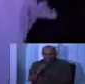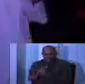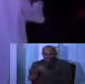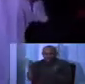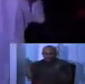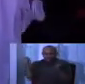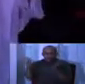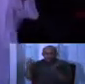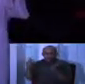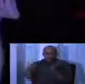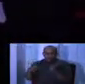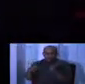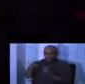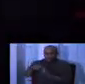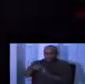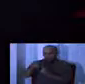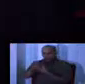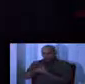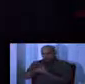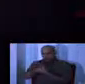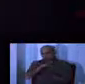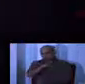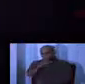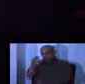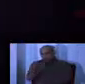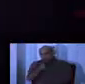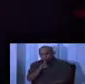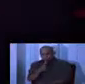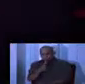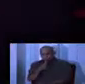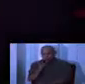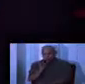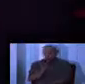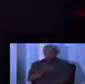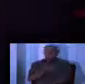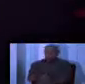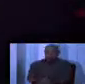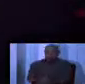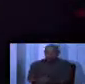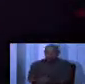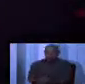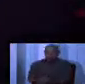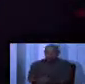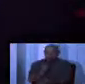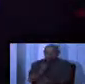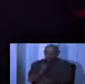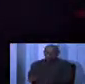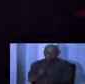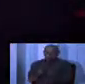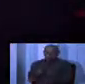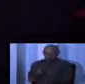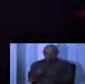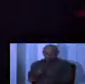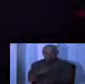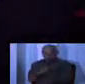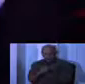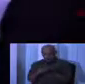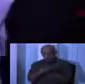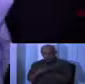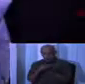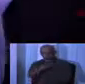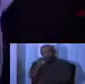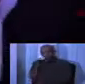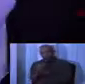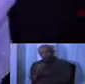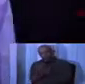all of this month, that Christmas really is not our birthday. It's not our opportunity to write our Christmas list,